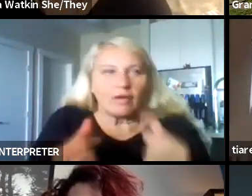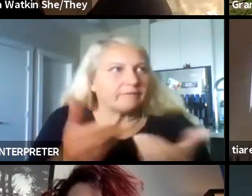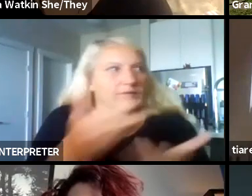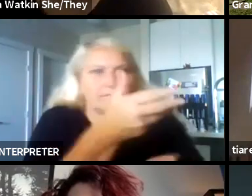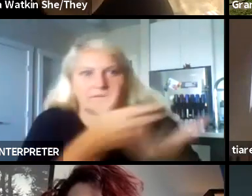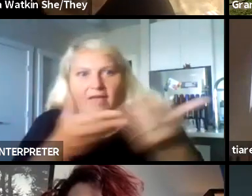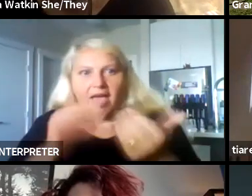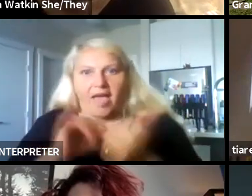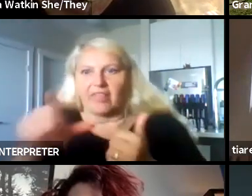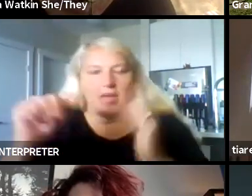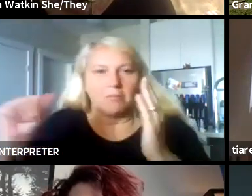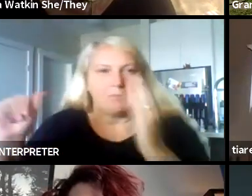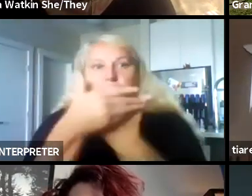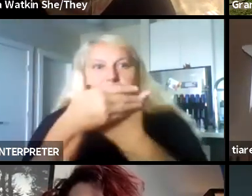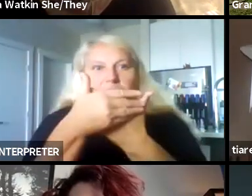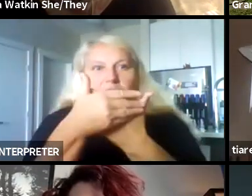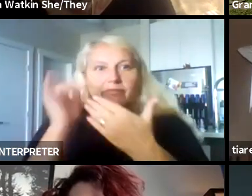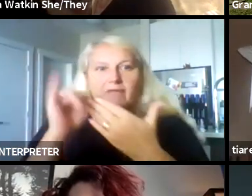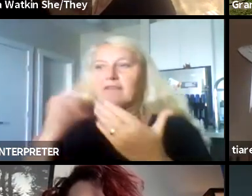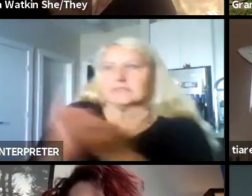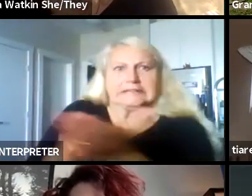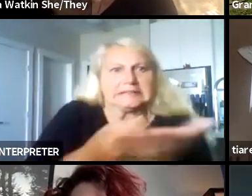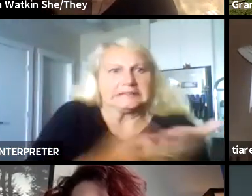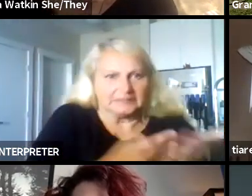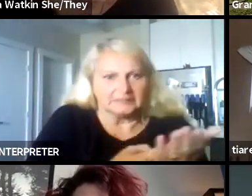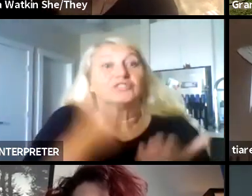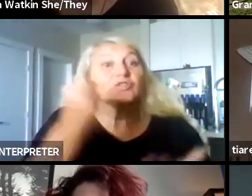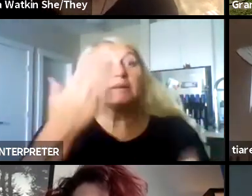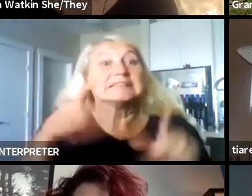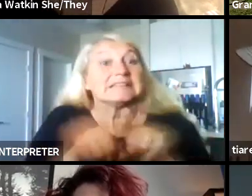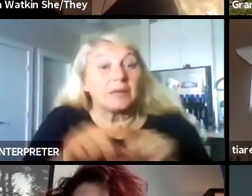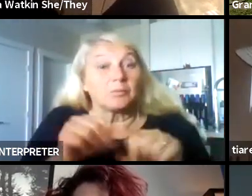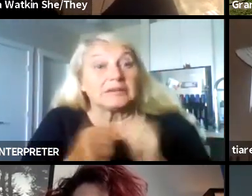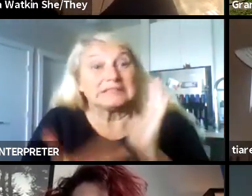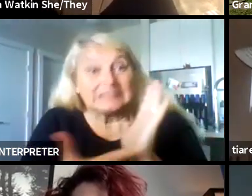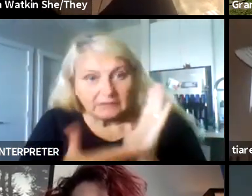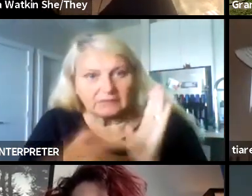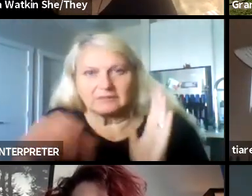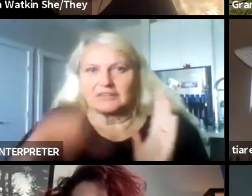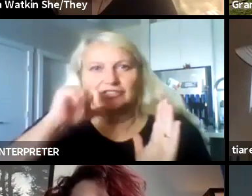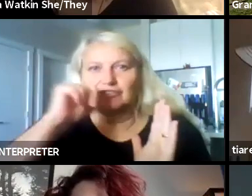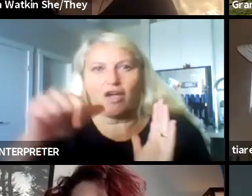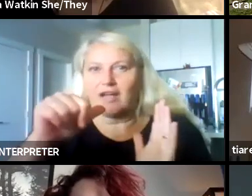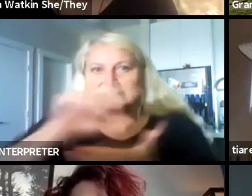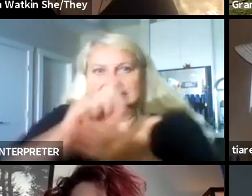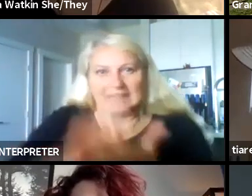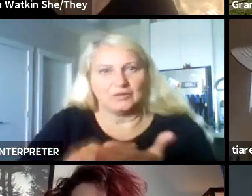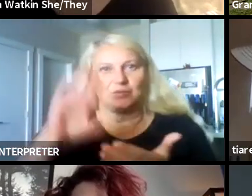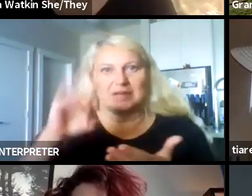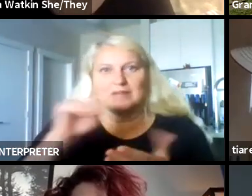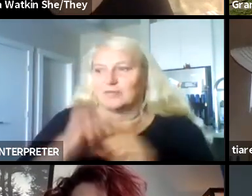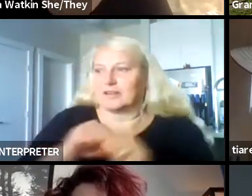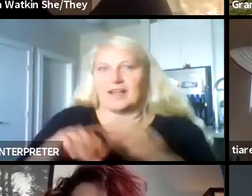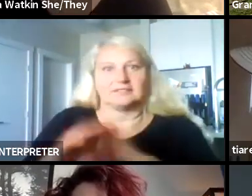time. That's often what our practices have to be when working with technology that was not designed to be accessible.